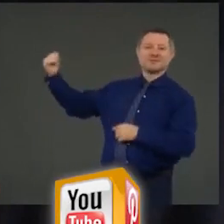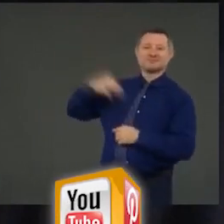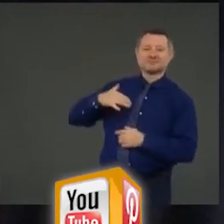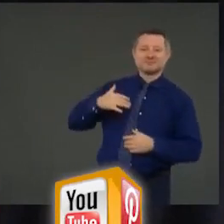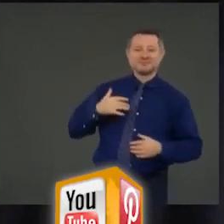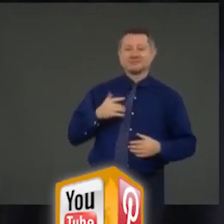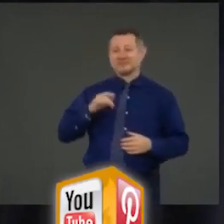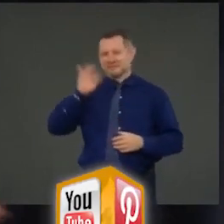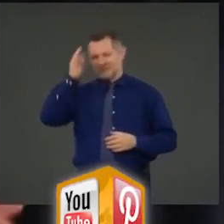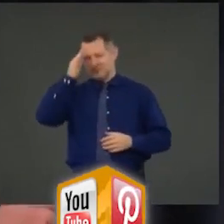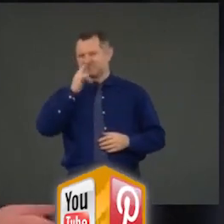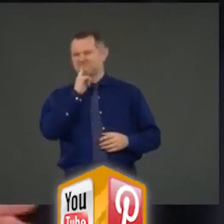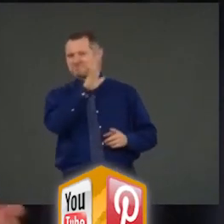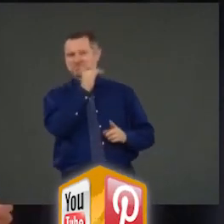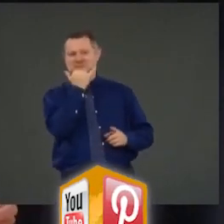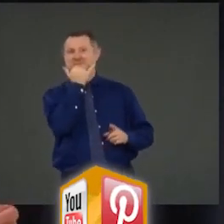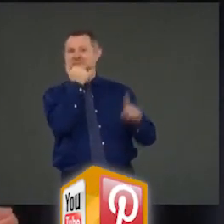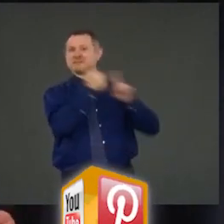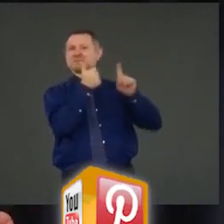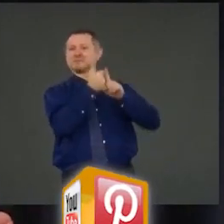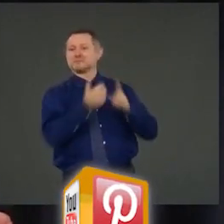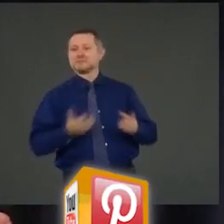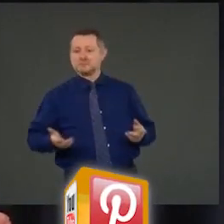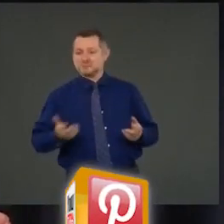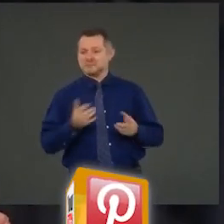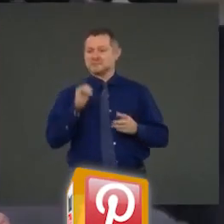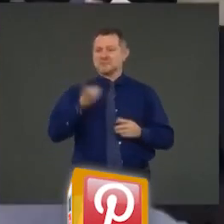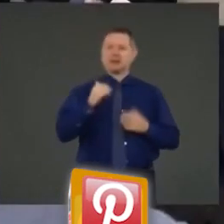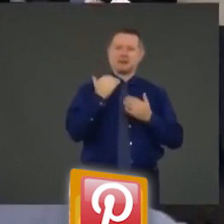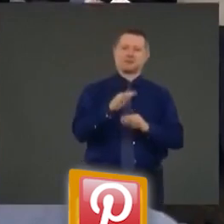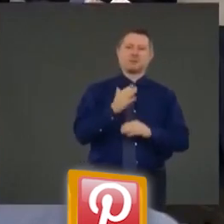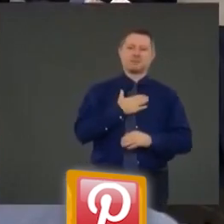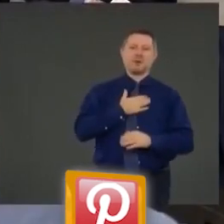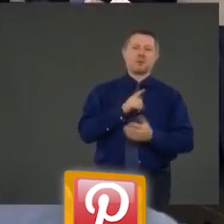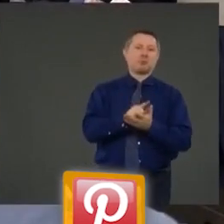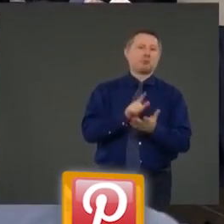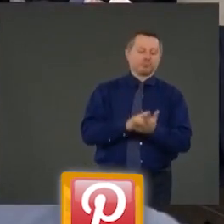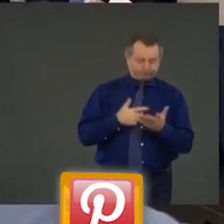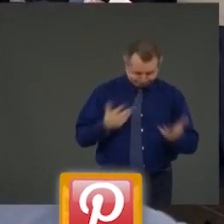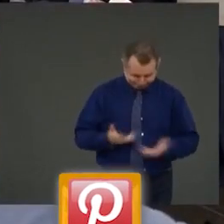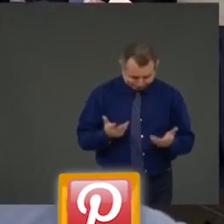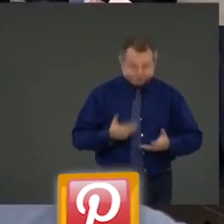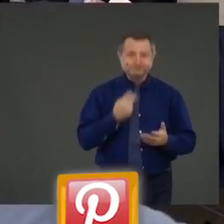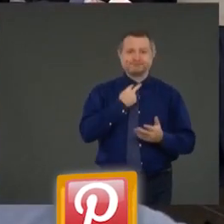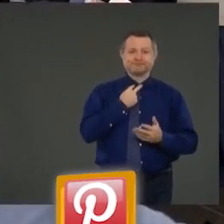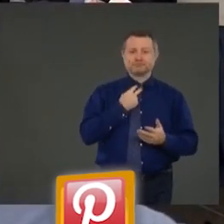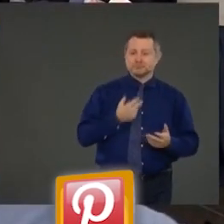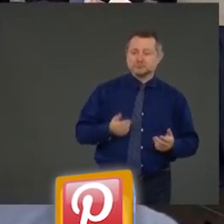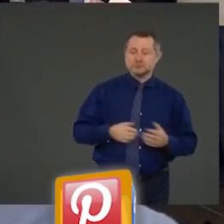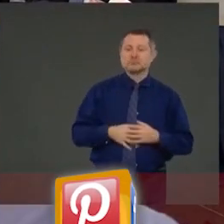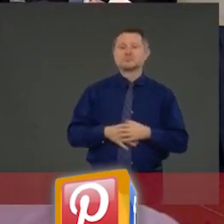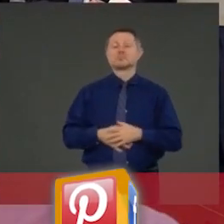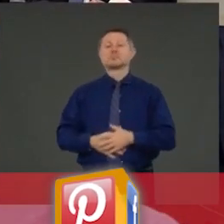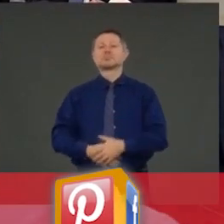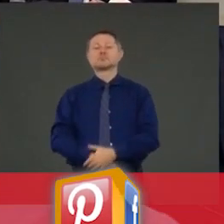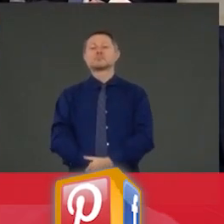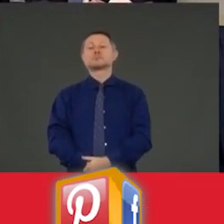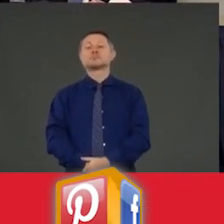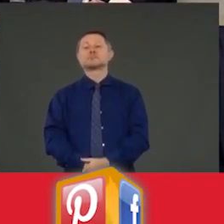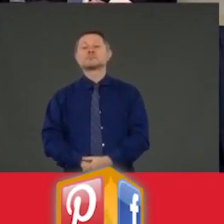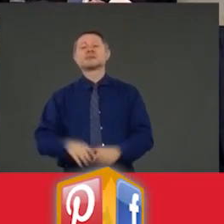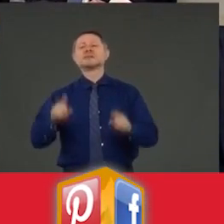So we don't have, this is as far as we can go. But has your office reached out to the airlines, JetBlue, Delta, et cetera,